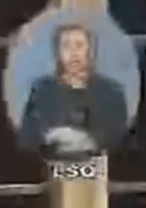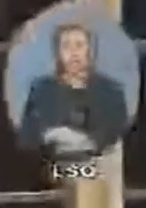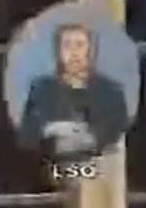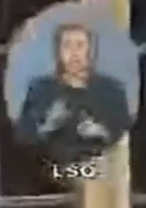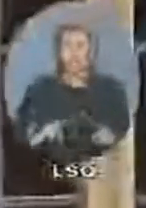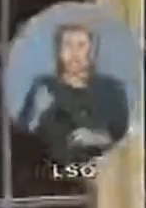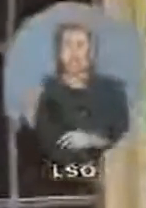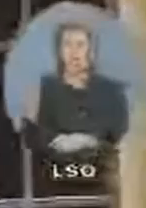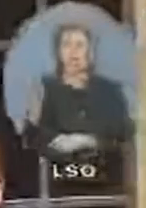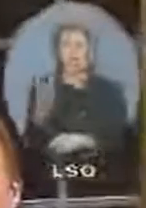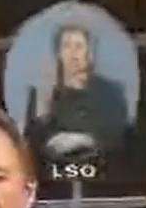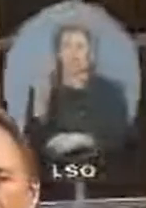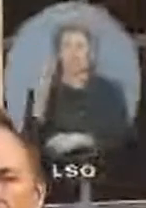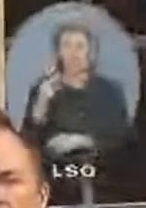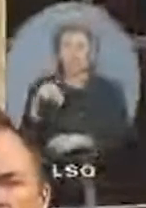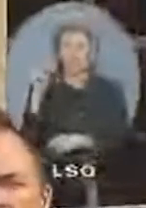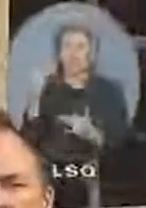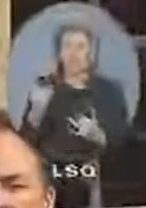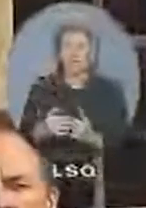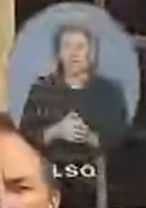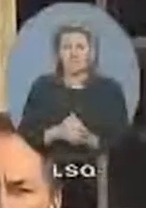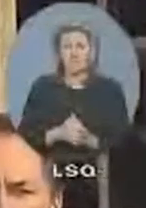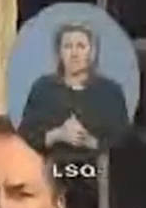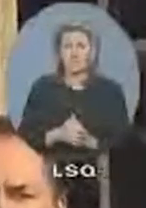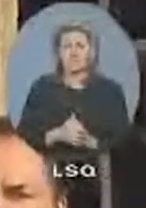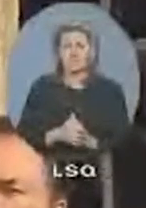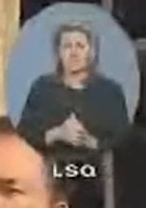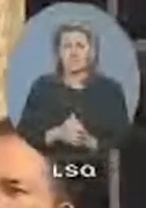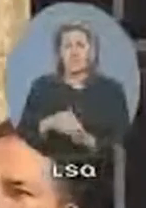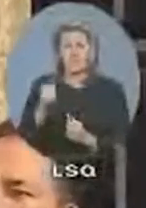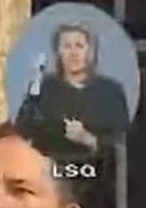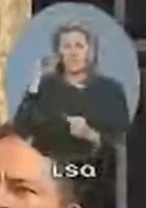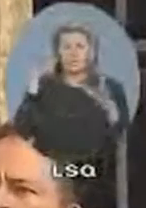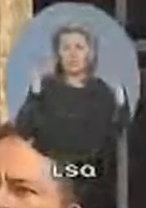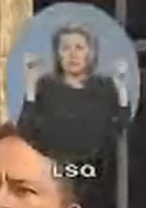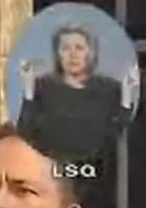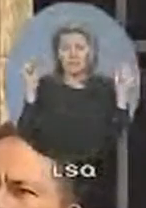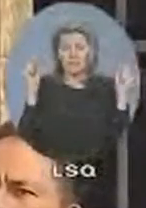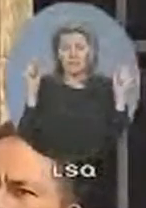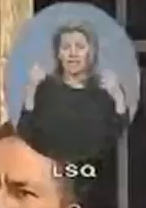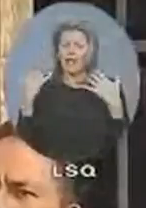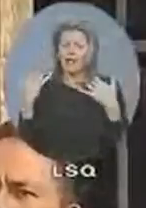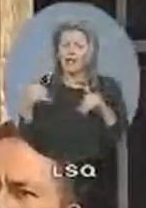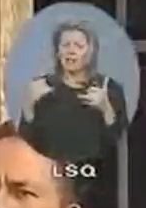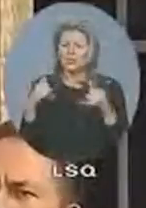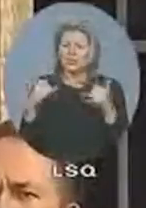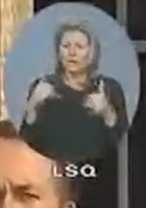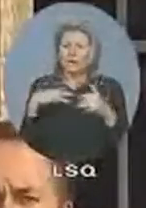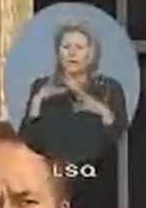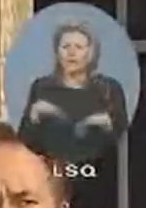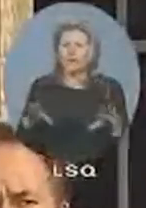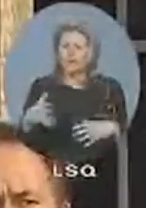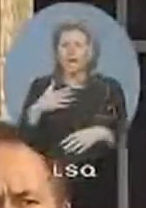Mr. Speaker, the toys our kids have grown to love are turning out to be toxic. Dora the Explorer and her cartoon cousin